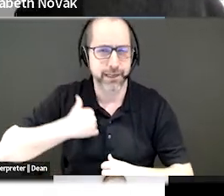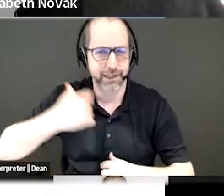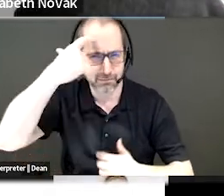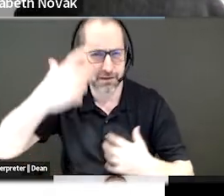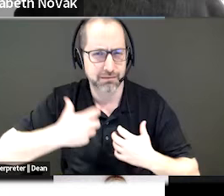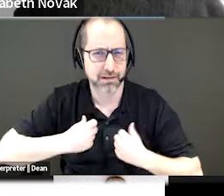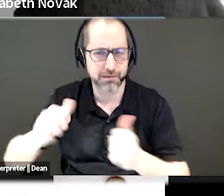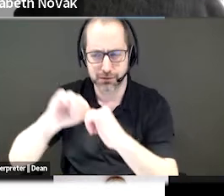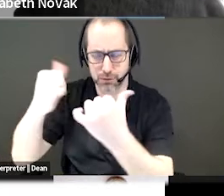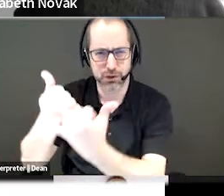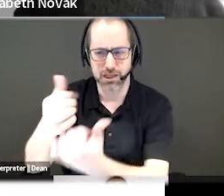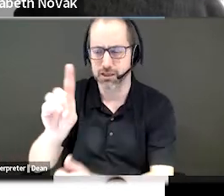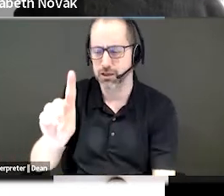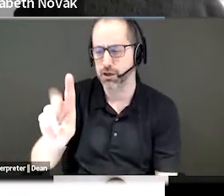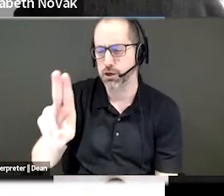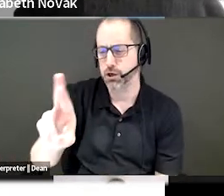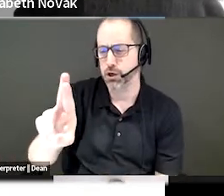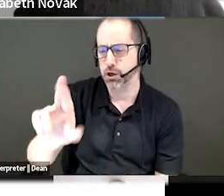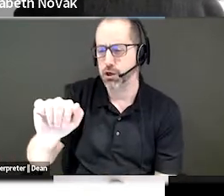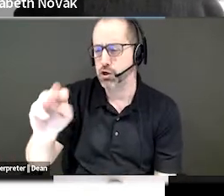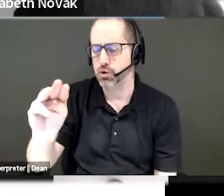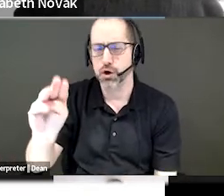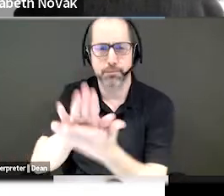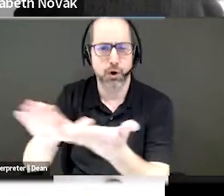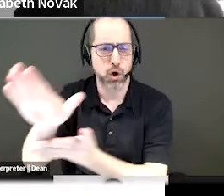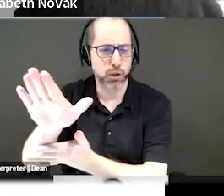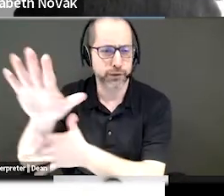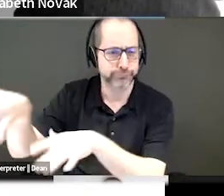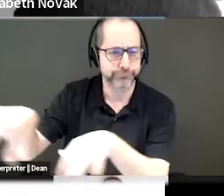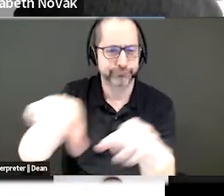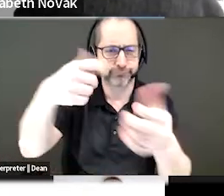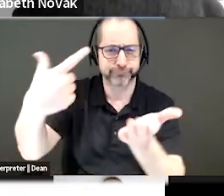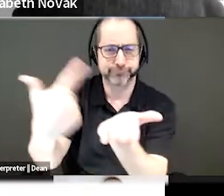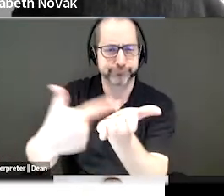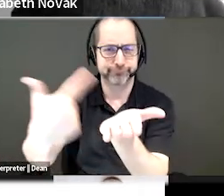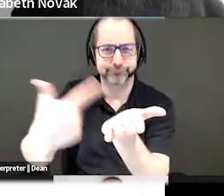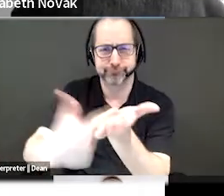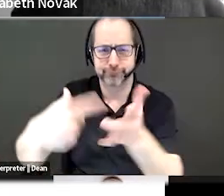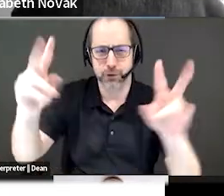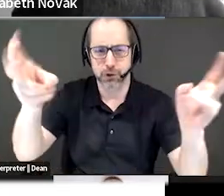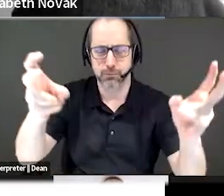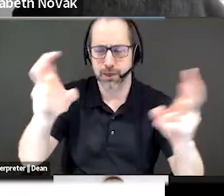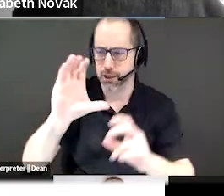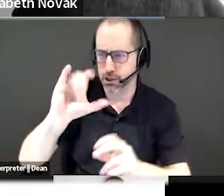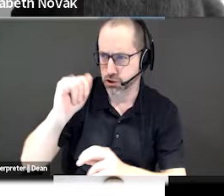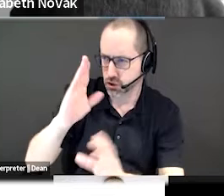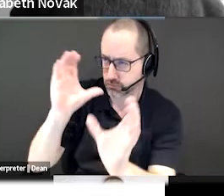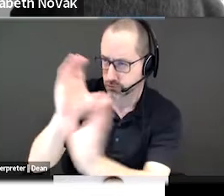about our lovely topic on job search and mental